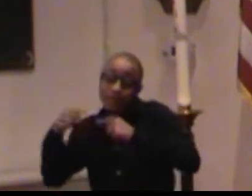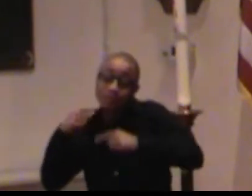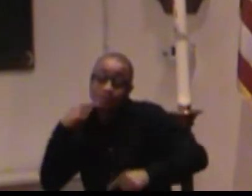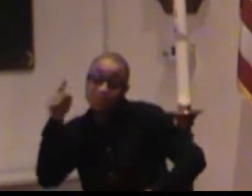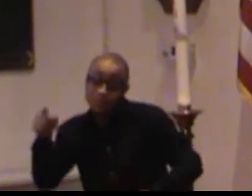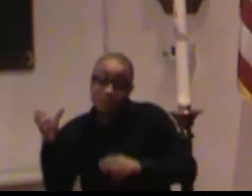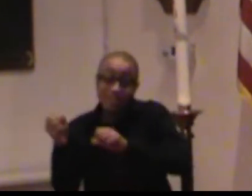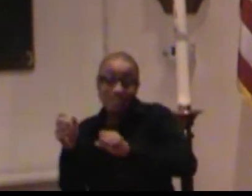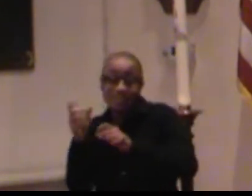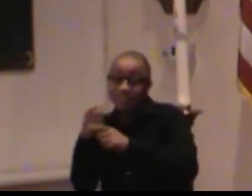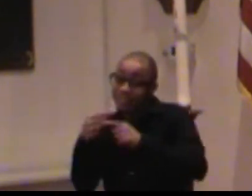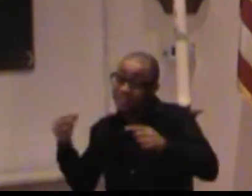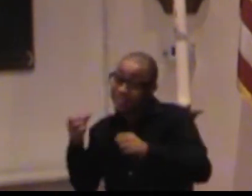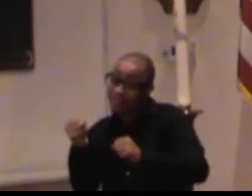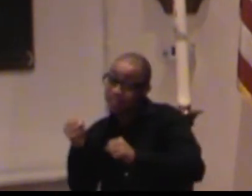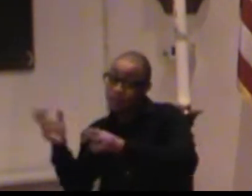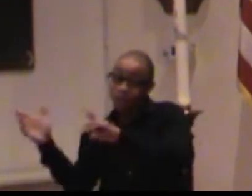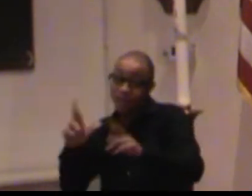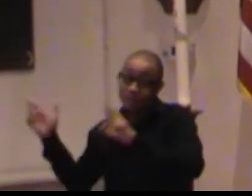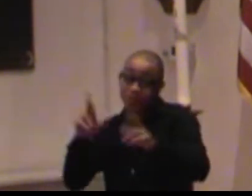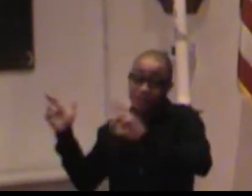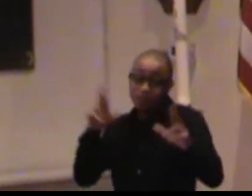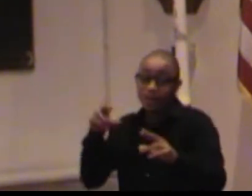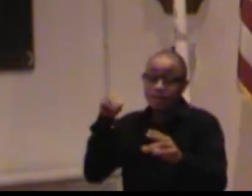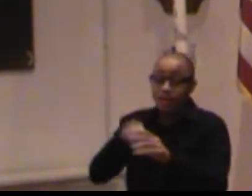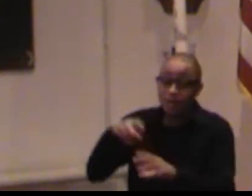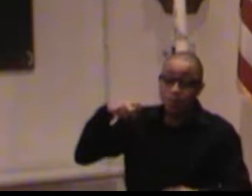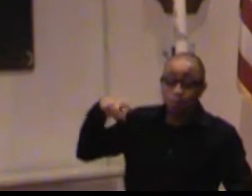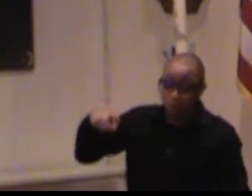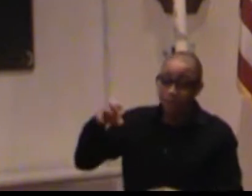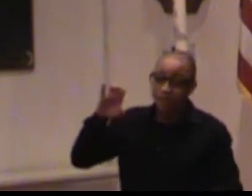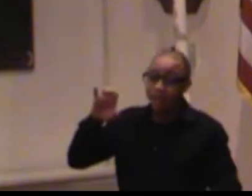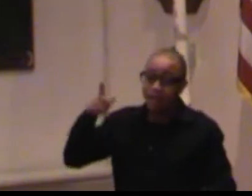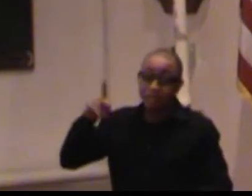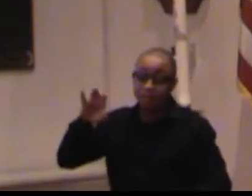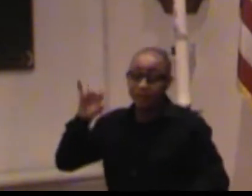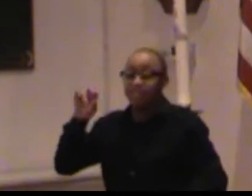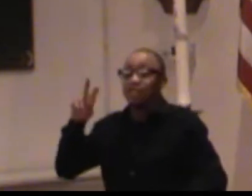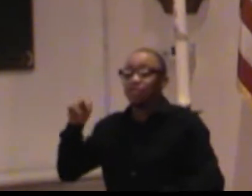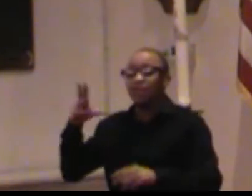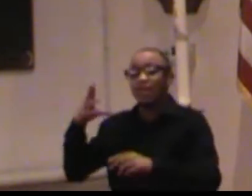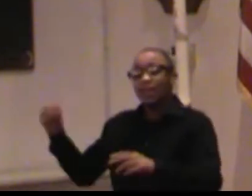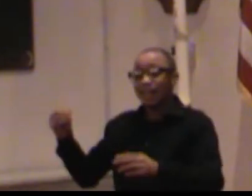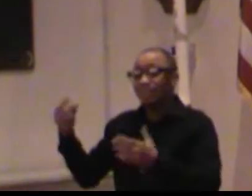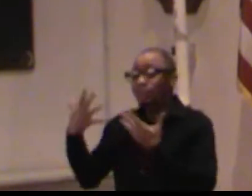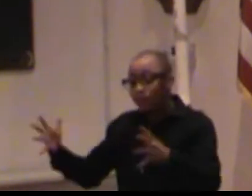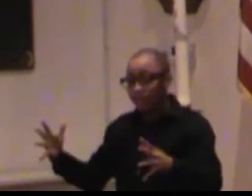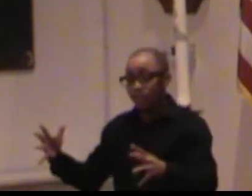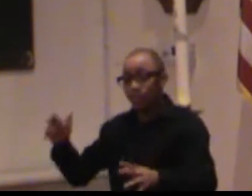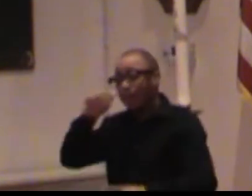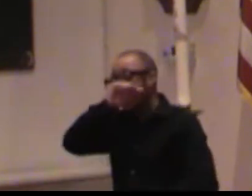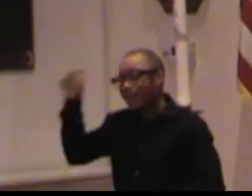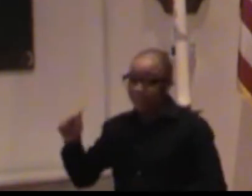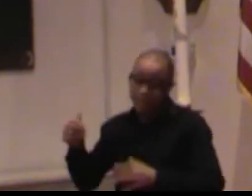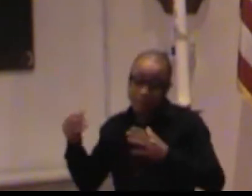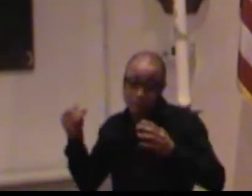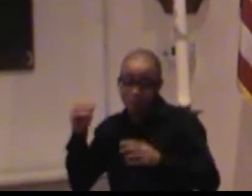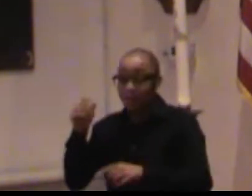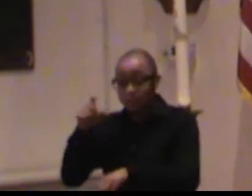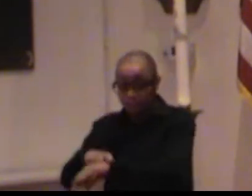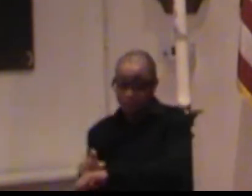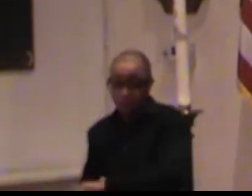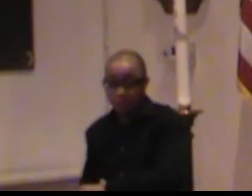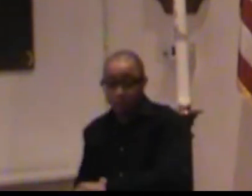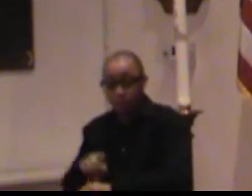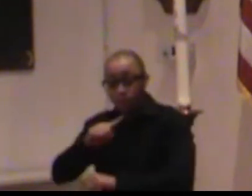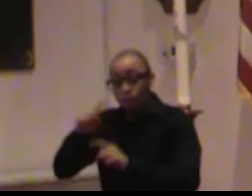get ready, get ready, and walk in expectation for God to complete it at any moment. When we